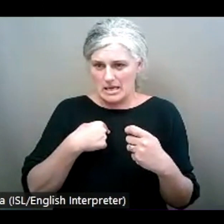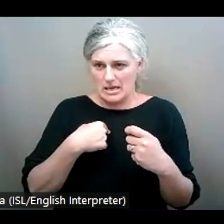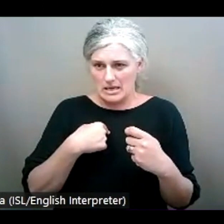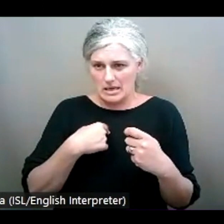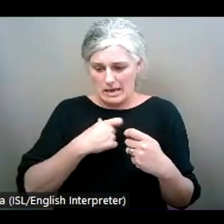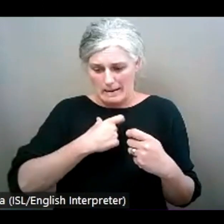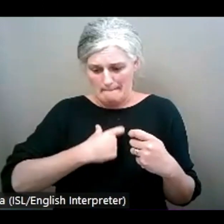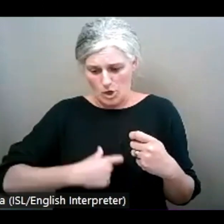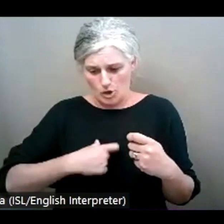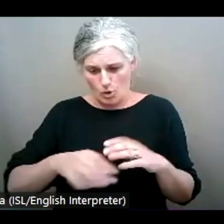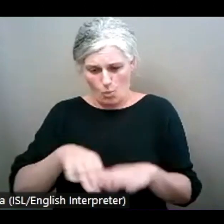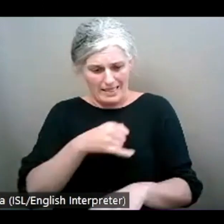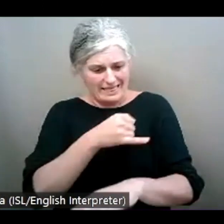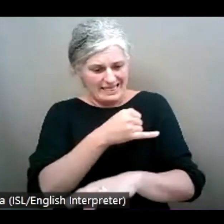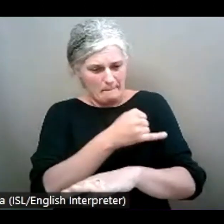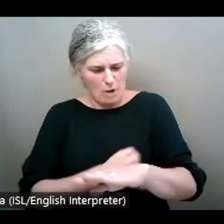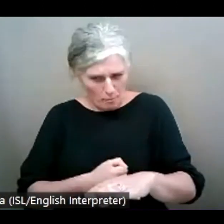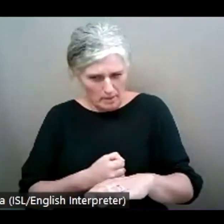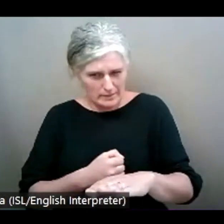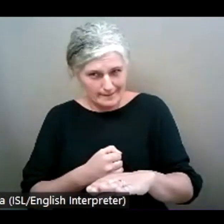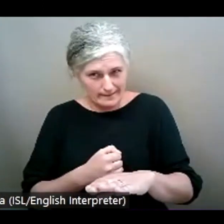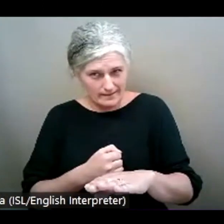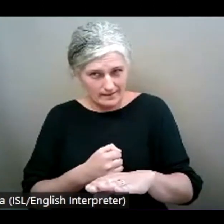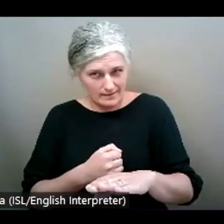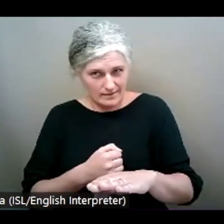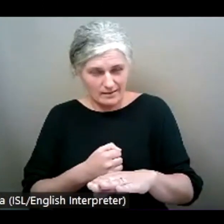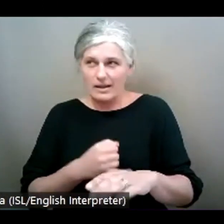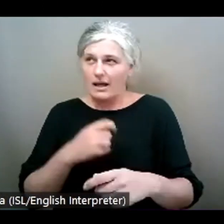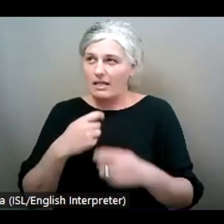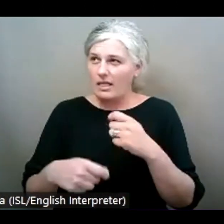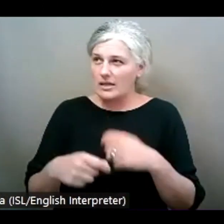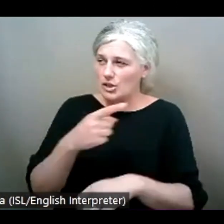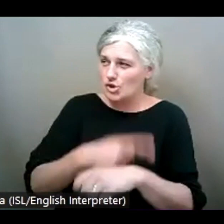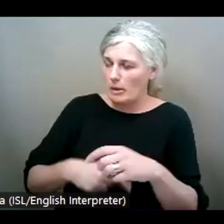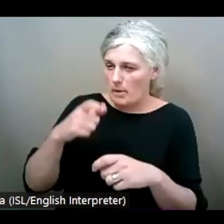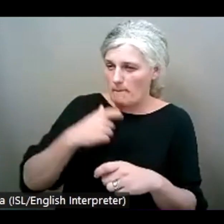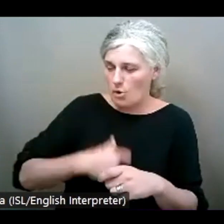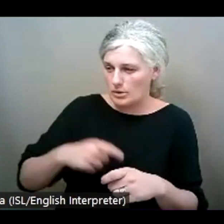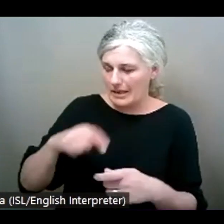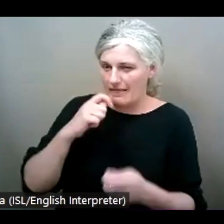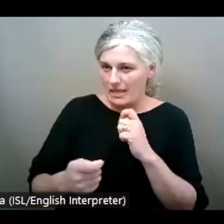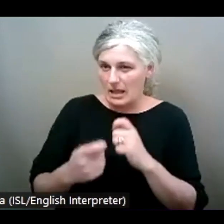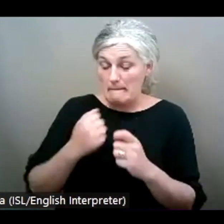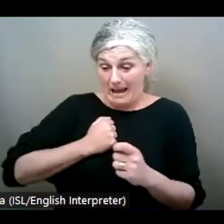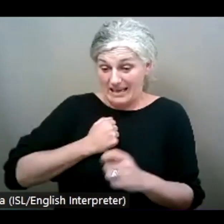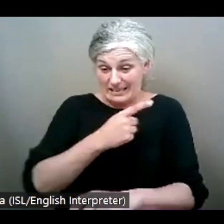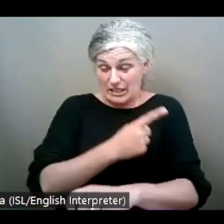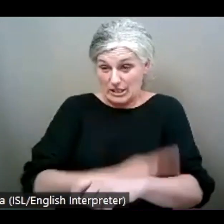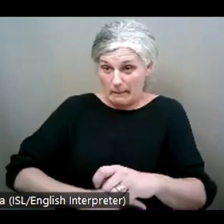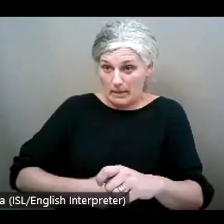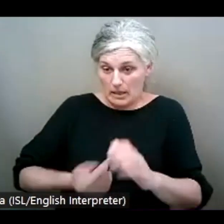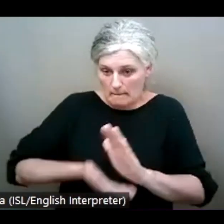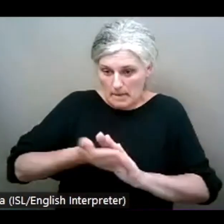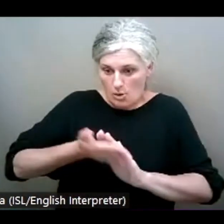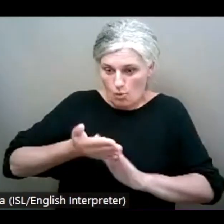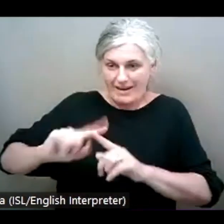with an impairment kind of nonsense to a disabled person. So my disability is created by these challenges I'm meeting from these structures.